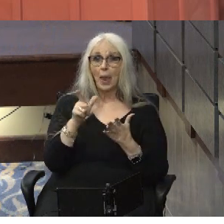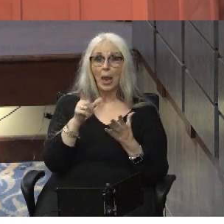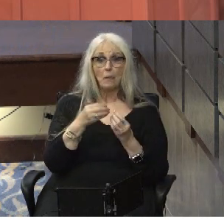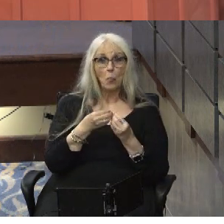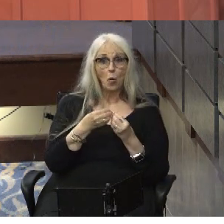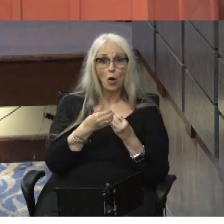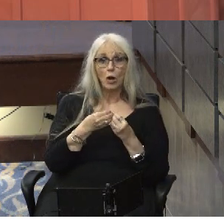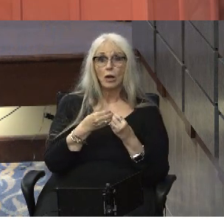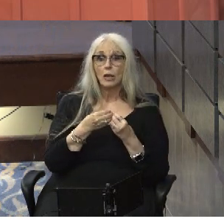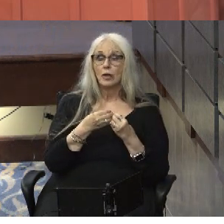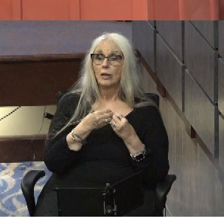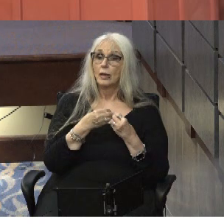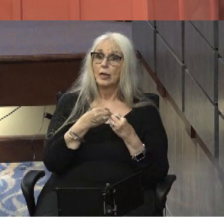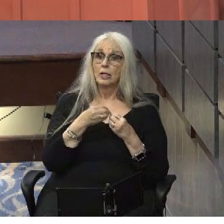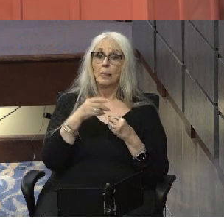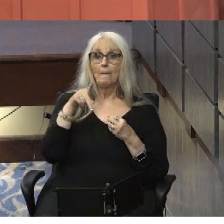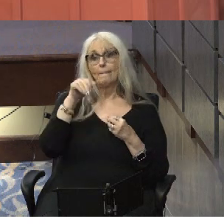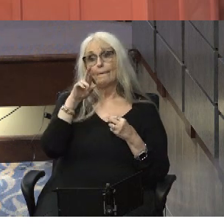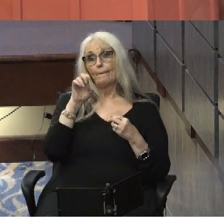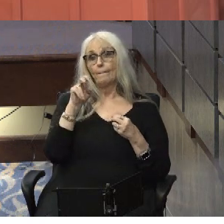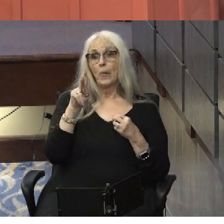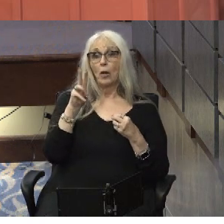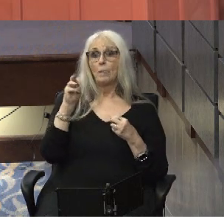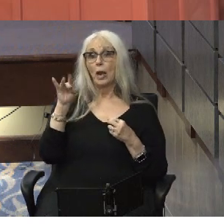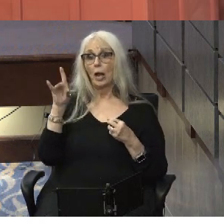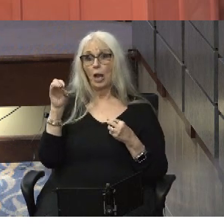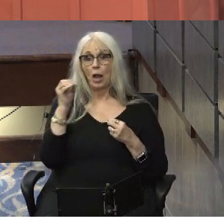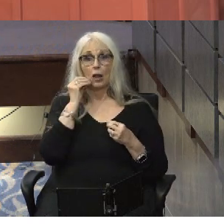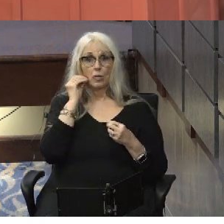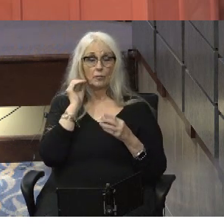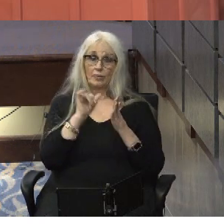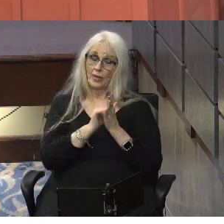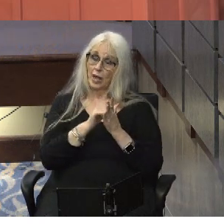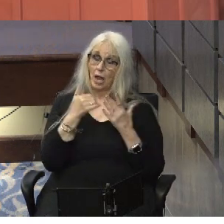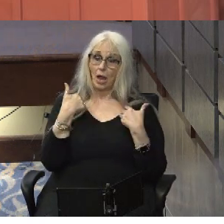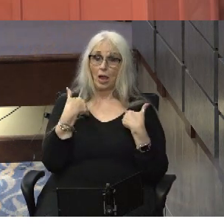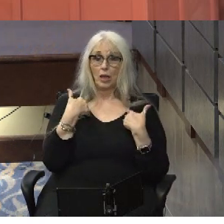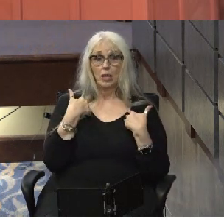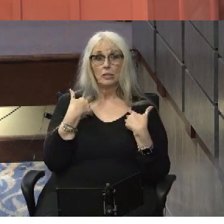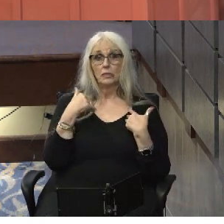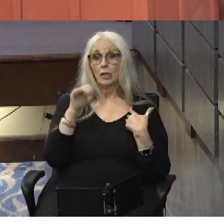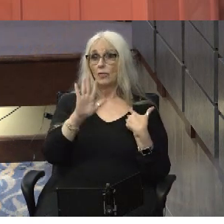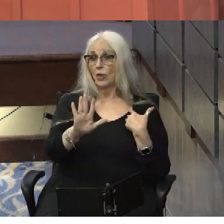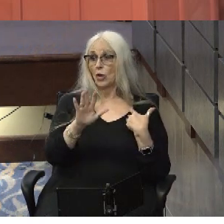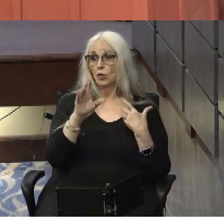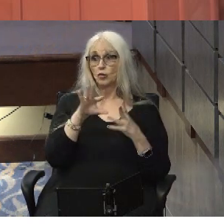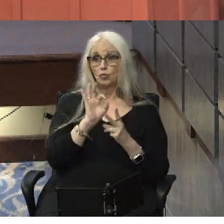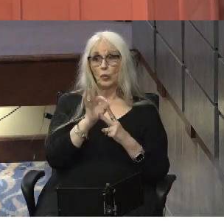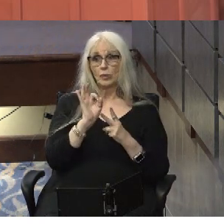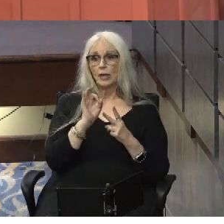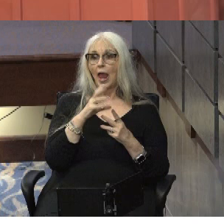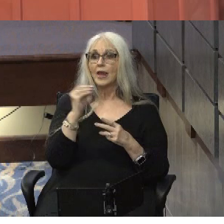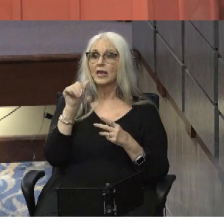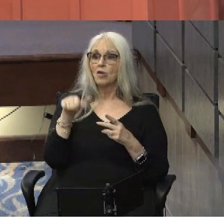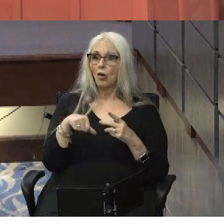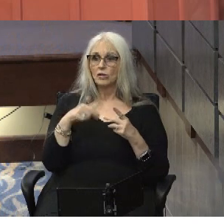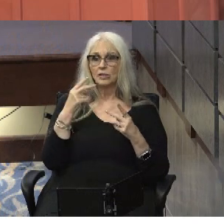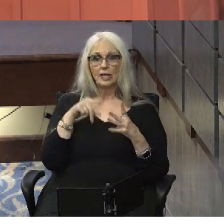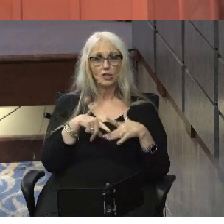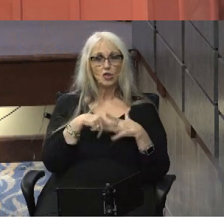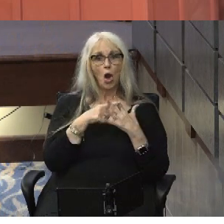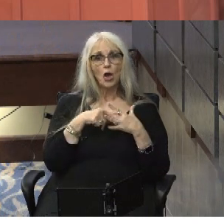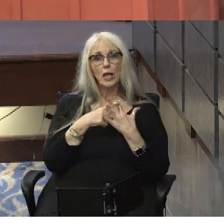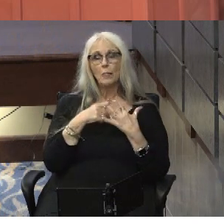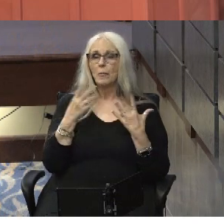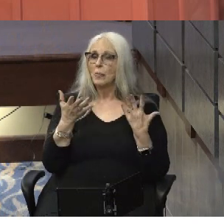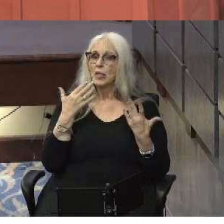in a hybrid or a park model home. They get that choice. You'll see a lot of individuals like you do in Austin where perhaps they started because they